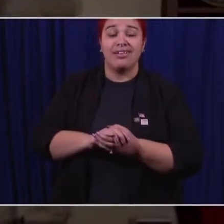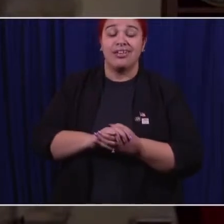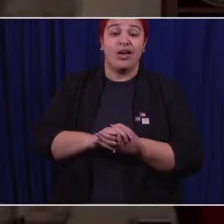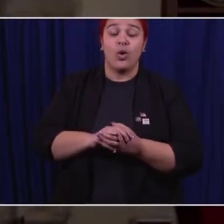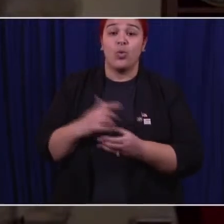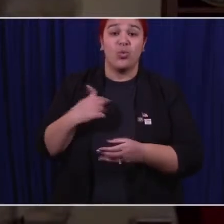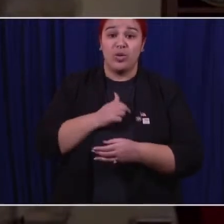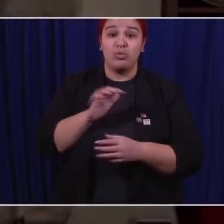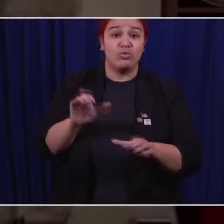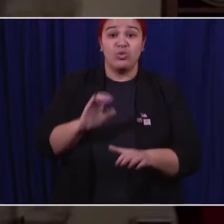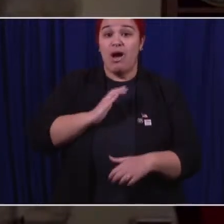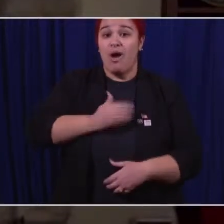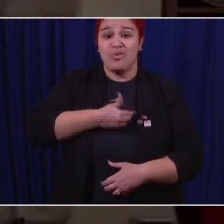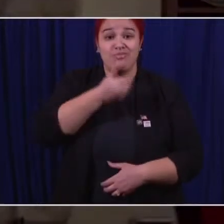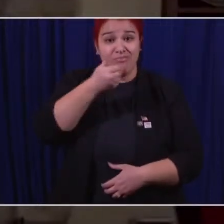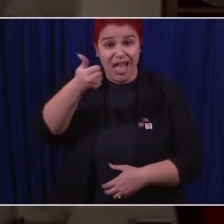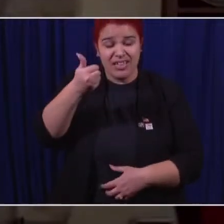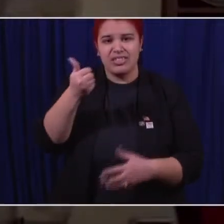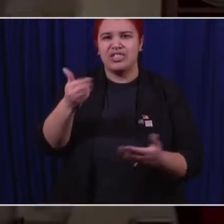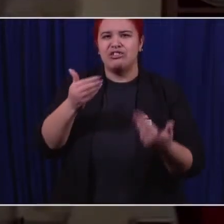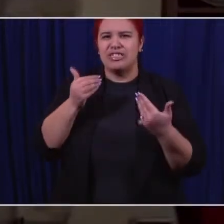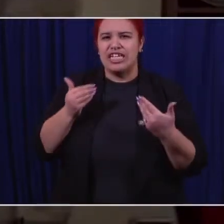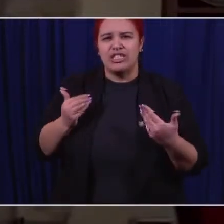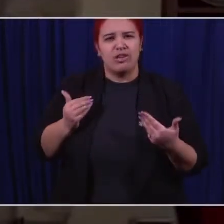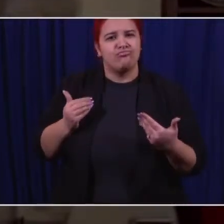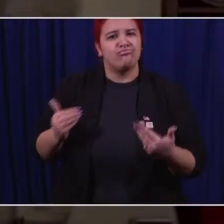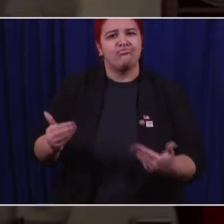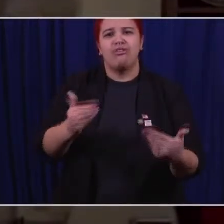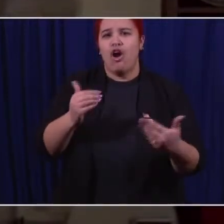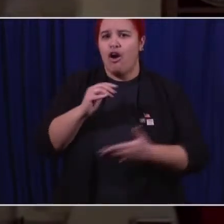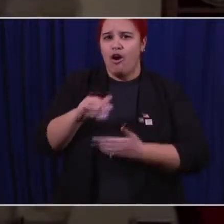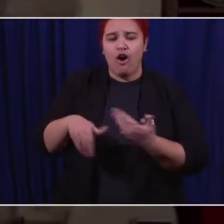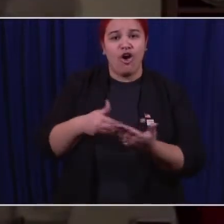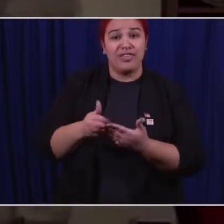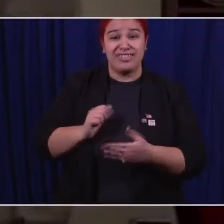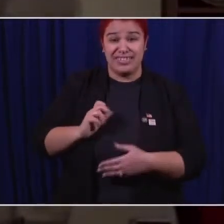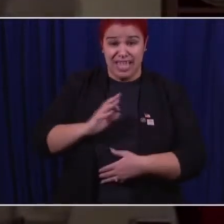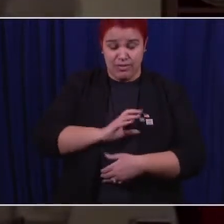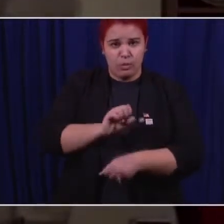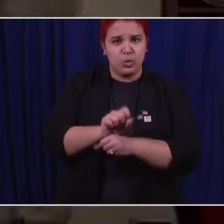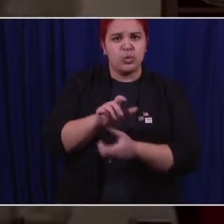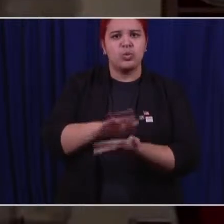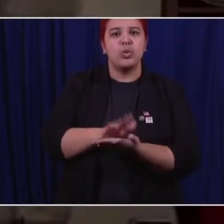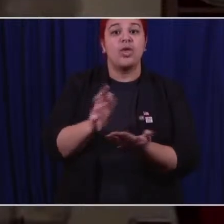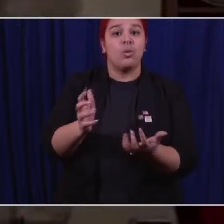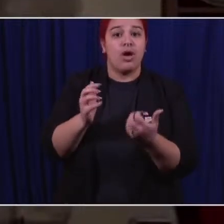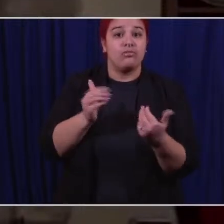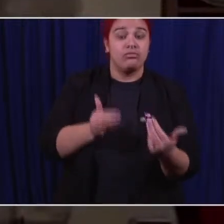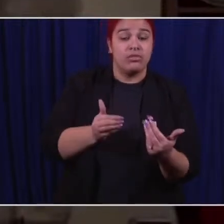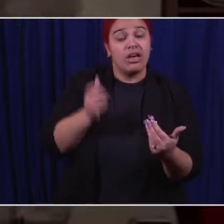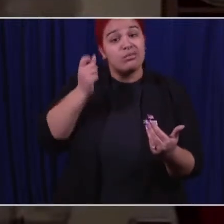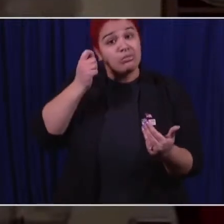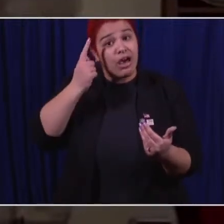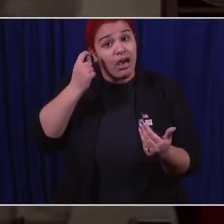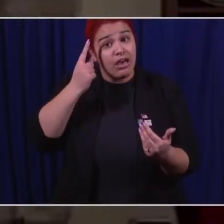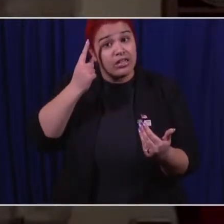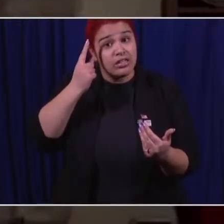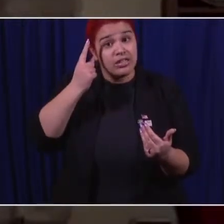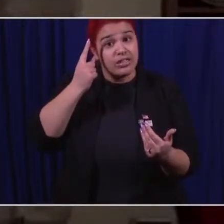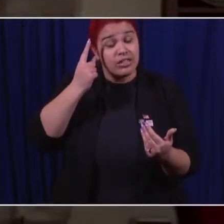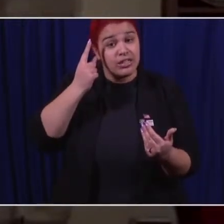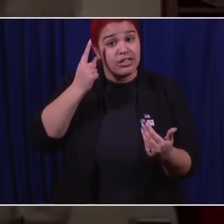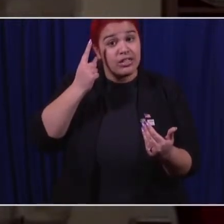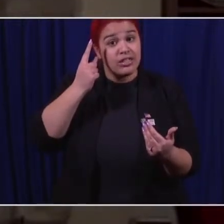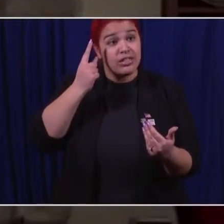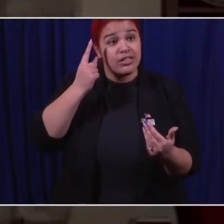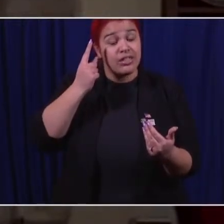schools finished. Everybody in the school who may want the vaccine, and that includes not only does not include